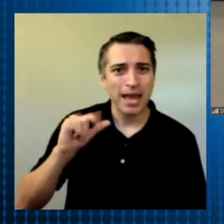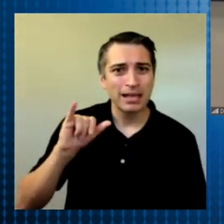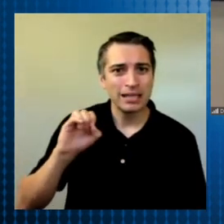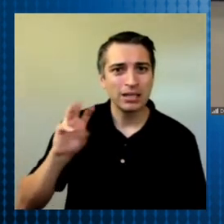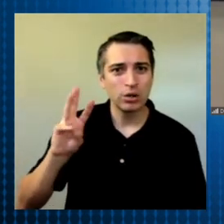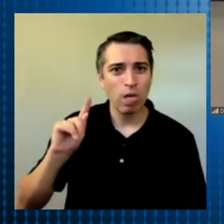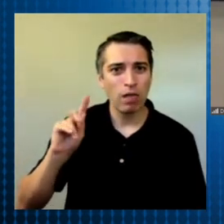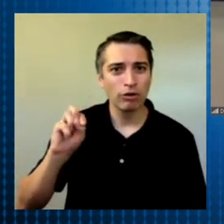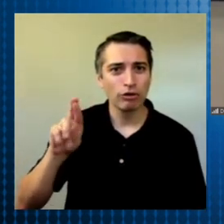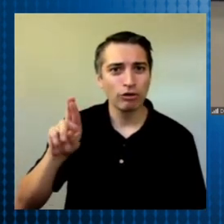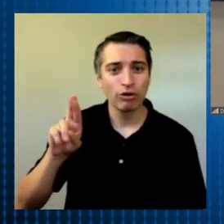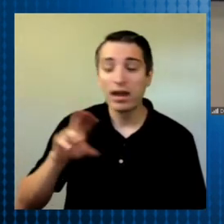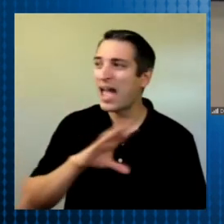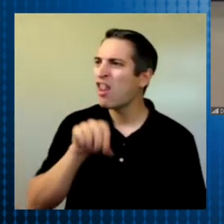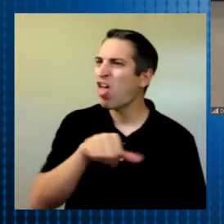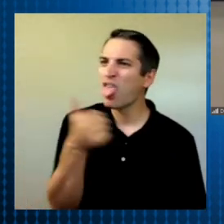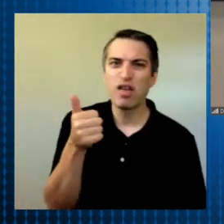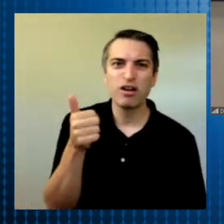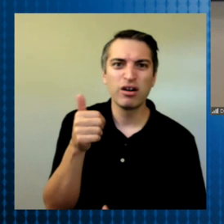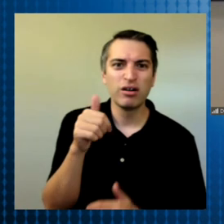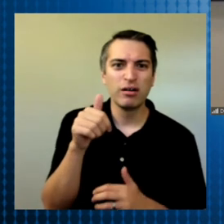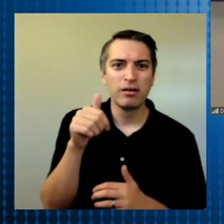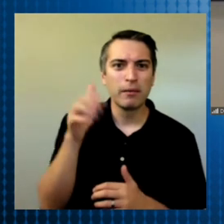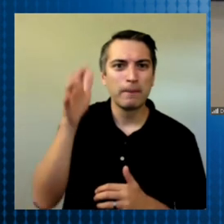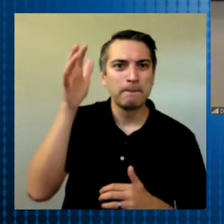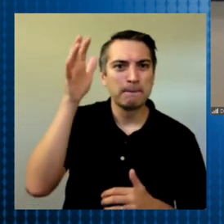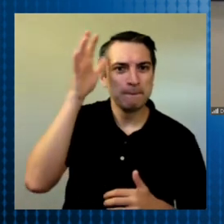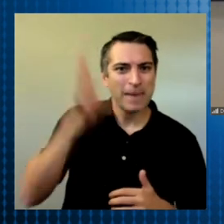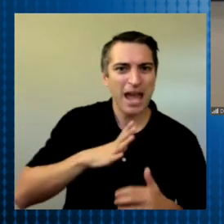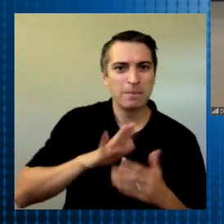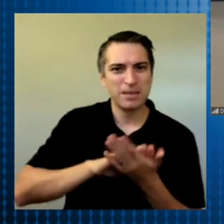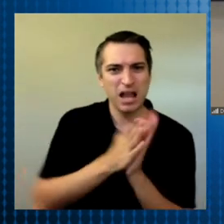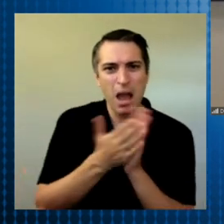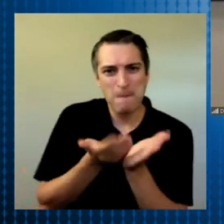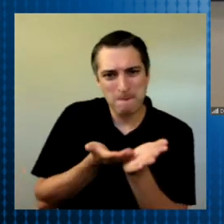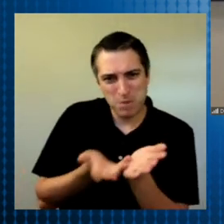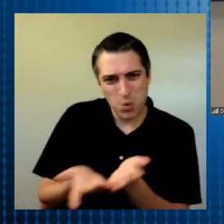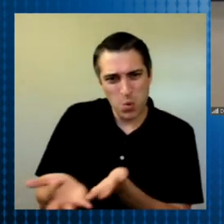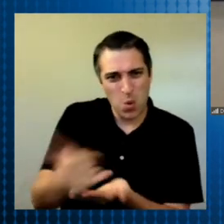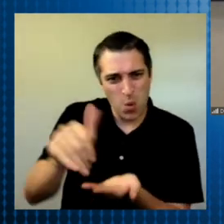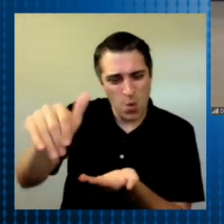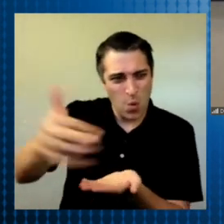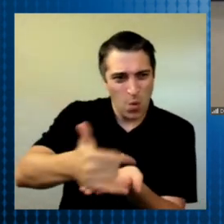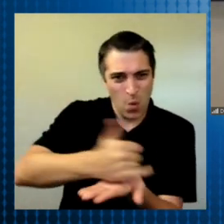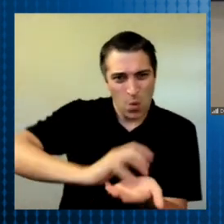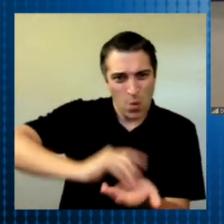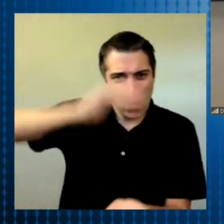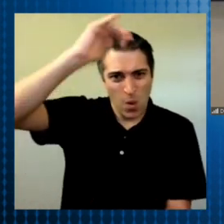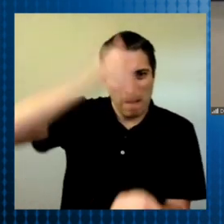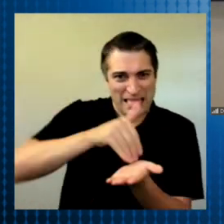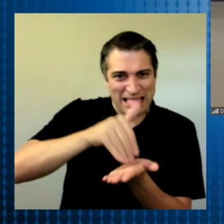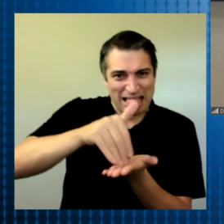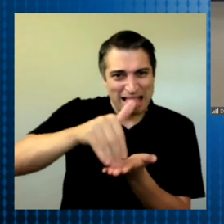multi-millionaires and they started selling ice and coal. And when I read about things like